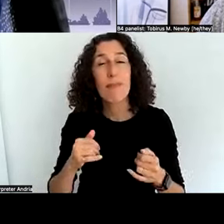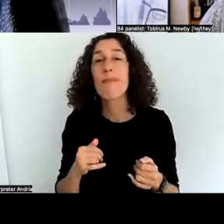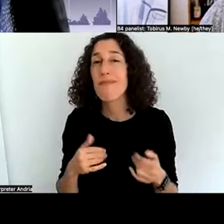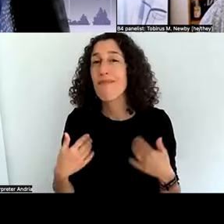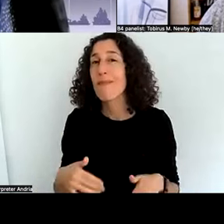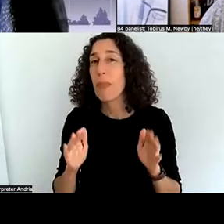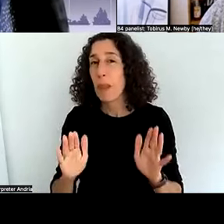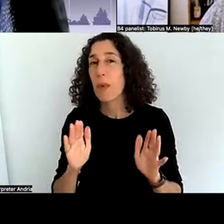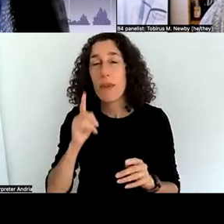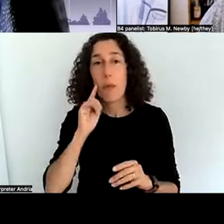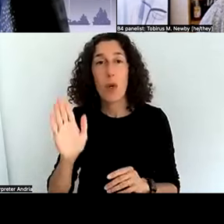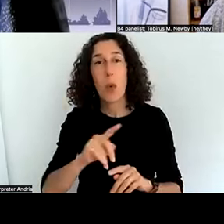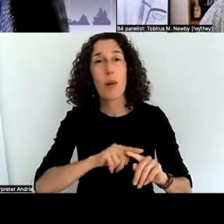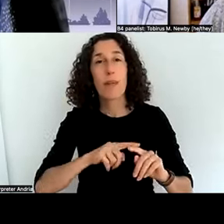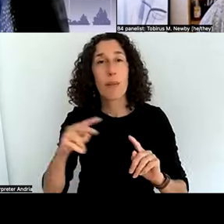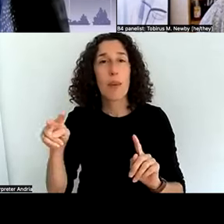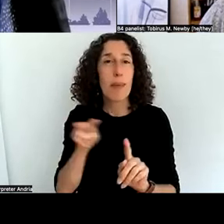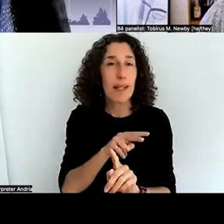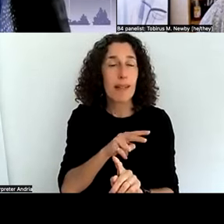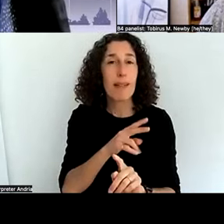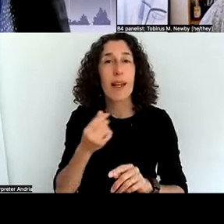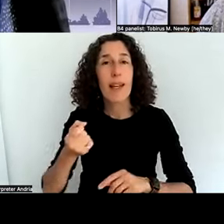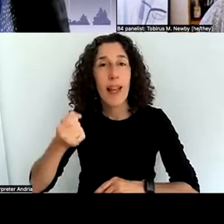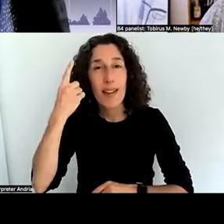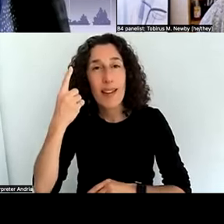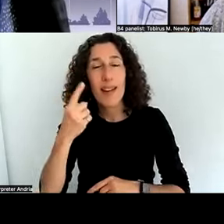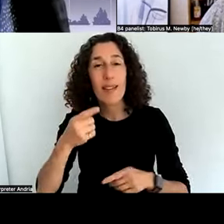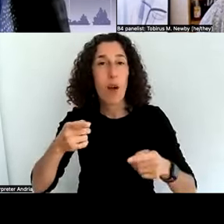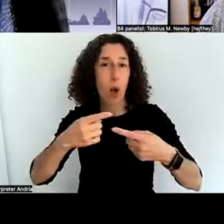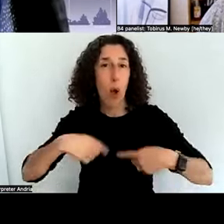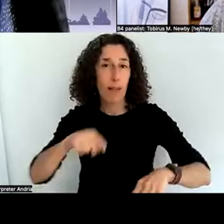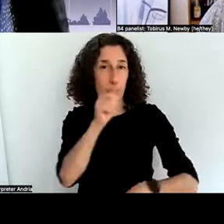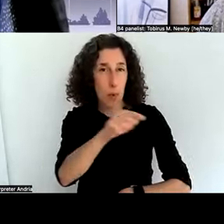of your perspectives and insights. So I just want to thank all of you so much for this important conversation.